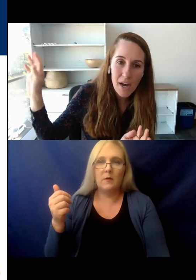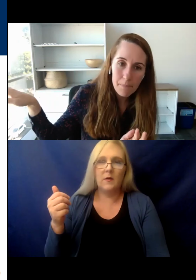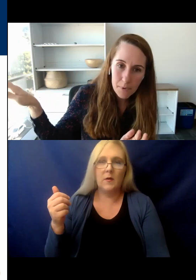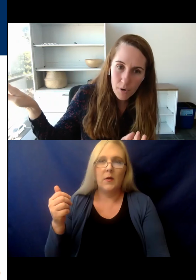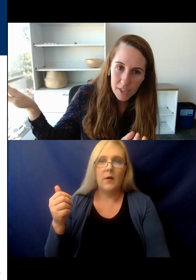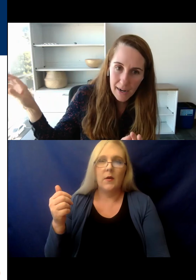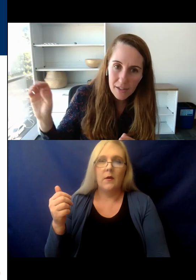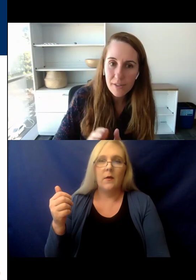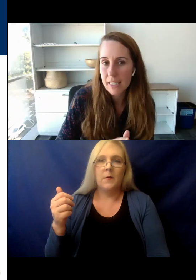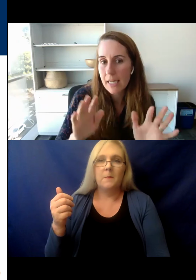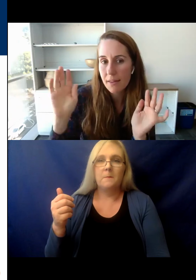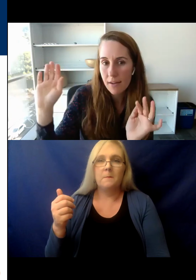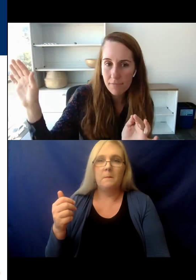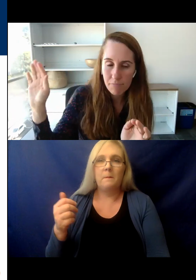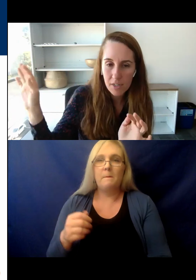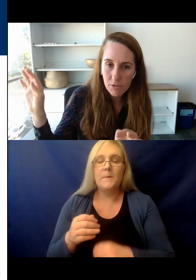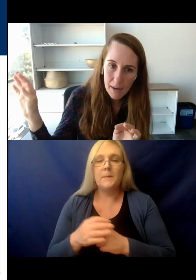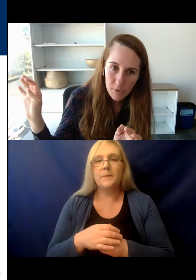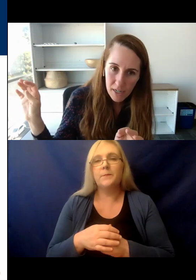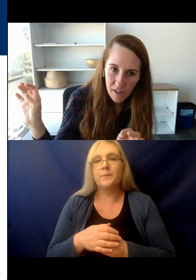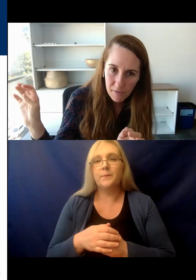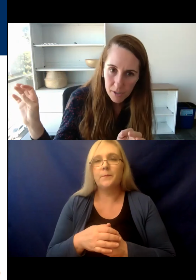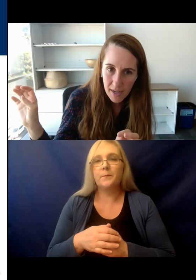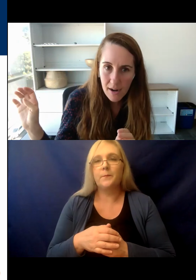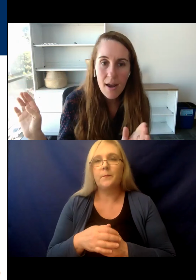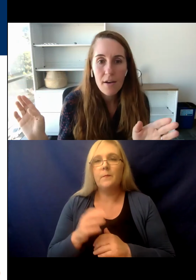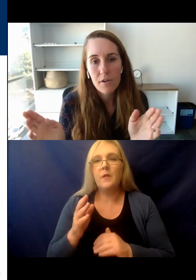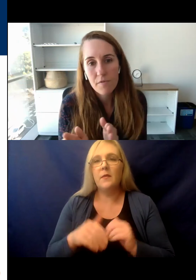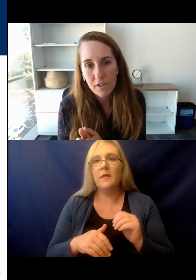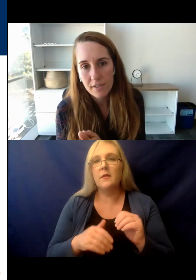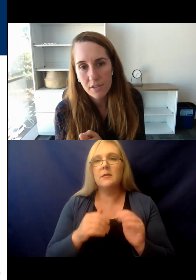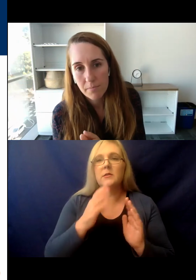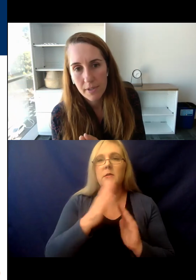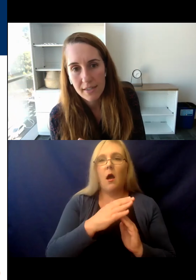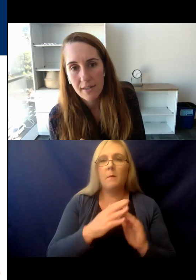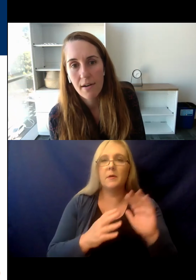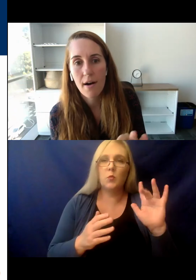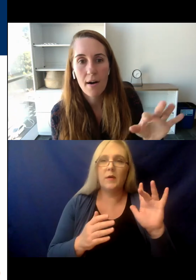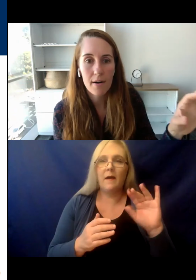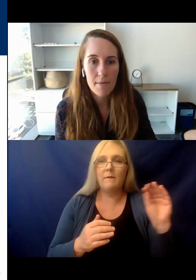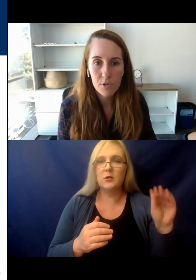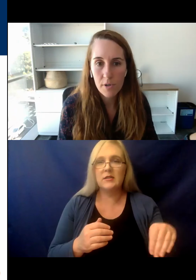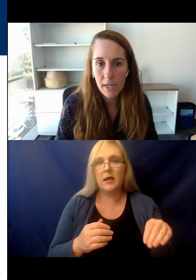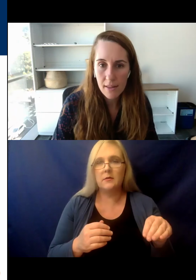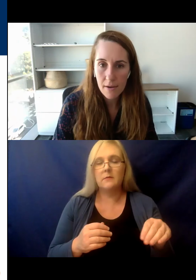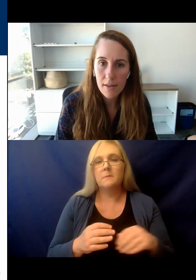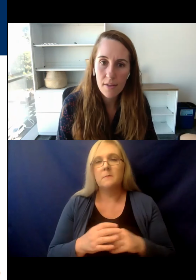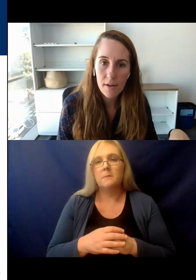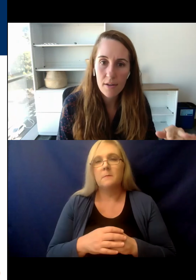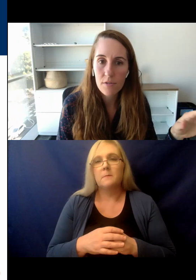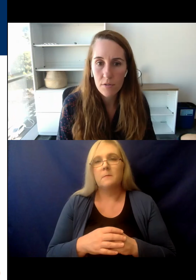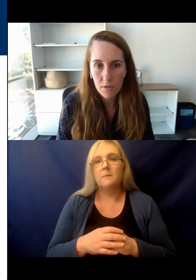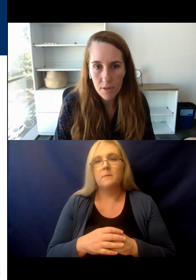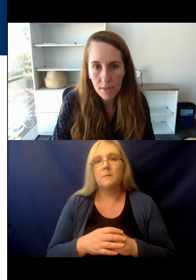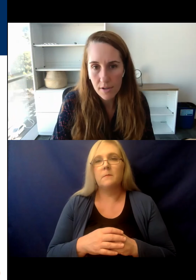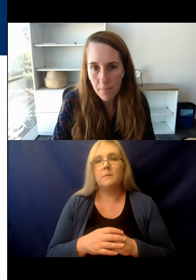in the top quartile. So that's like the top 25% versus the AAAs that are scoring in